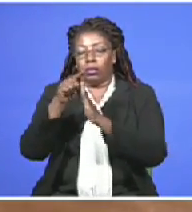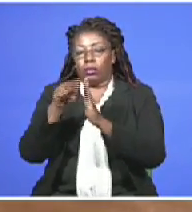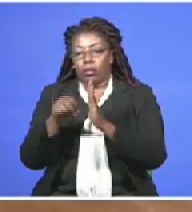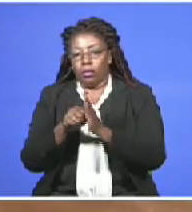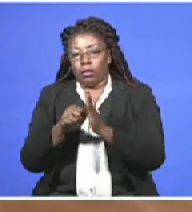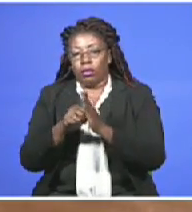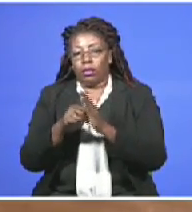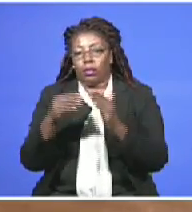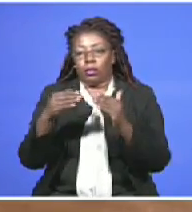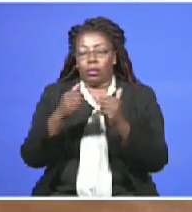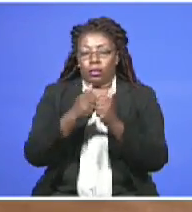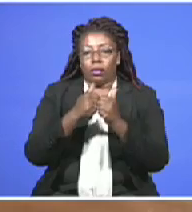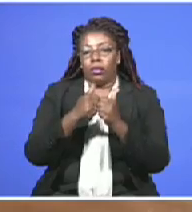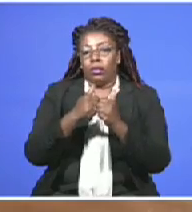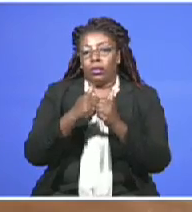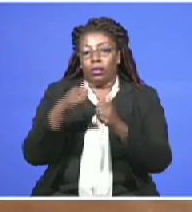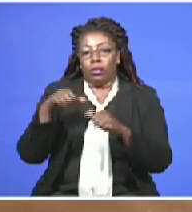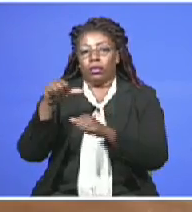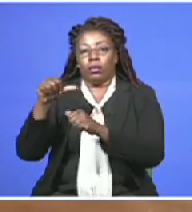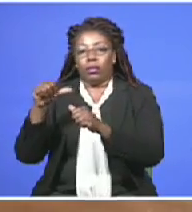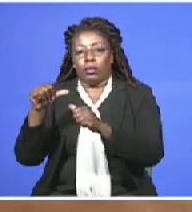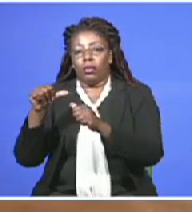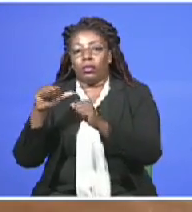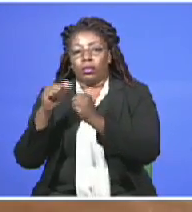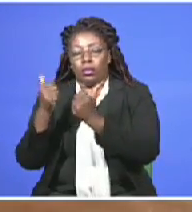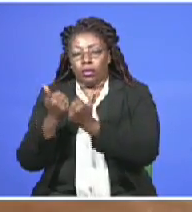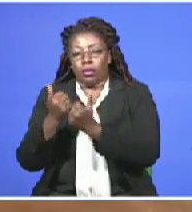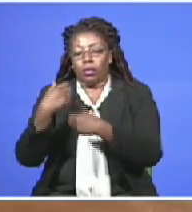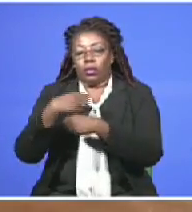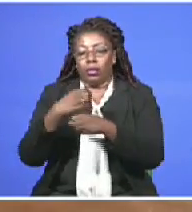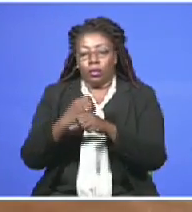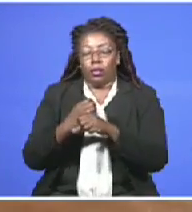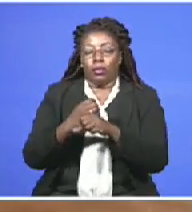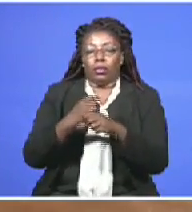in their constitutions and causing problems for one another.